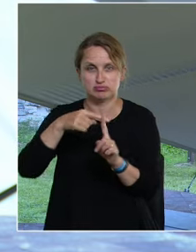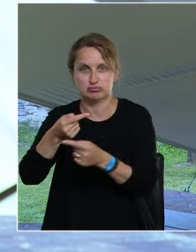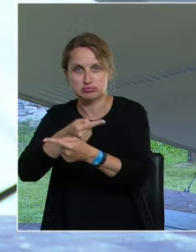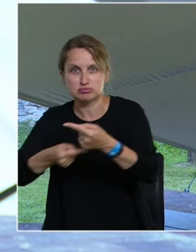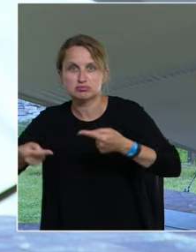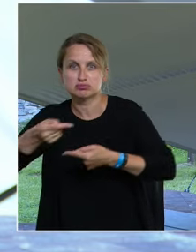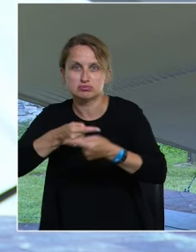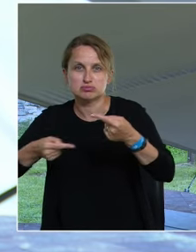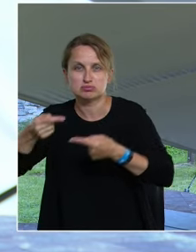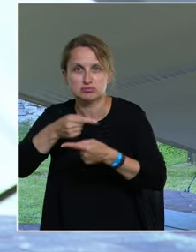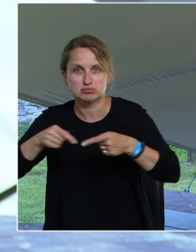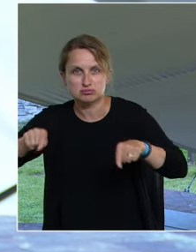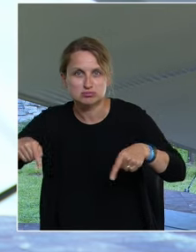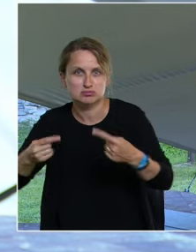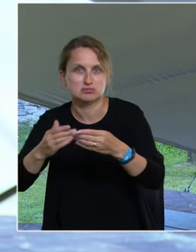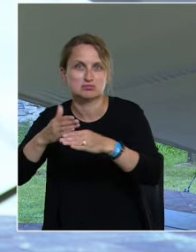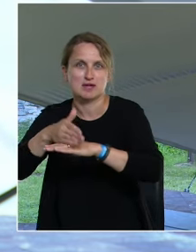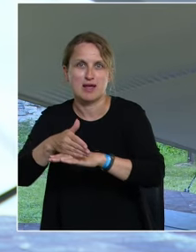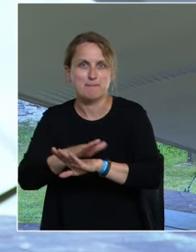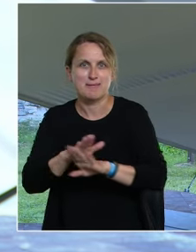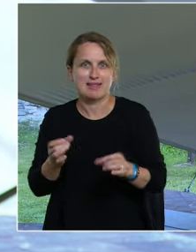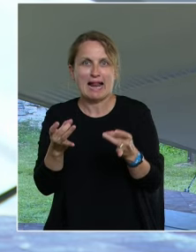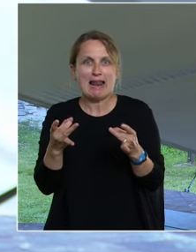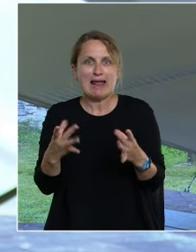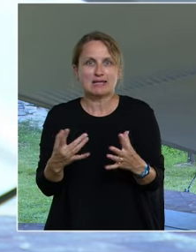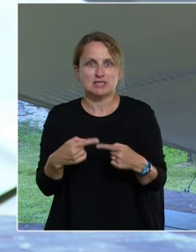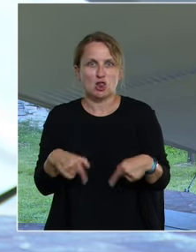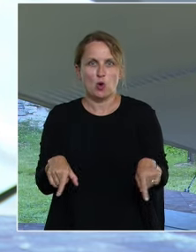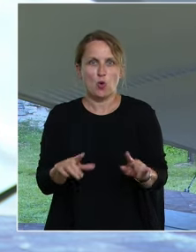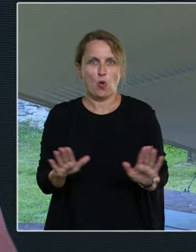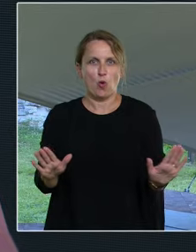it, that it's not just something that in the flat space. So very quickly,